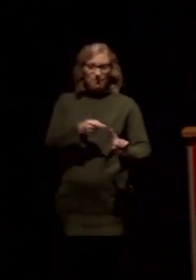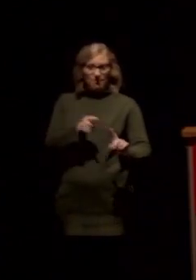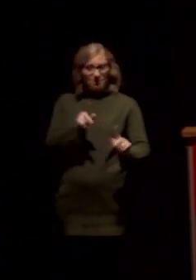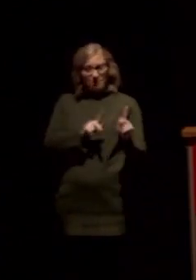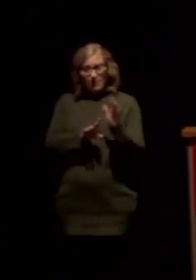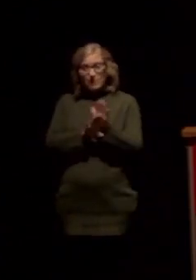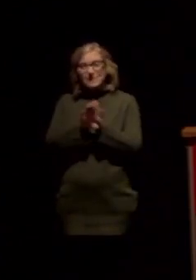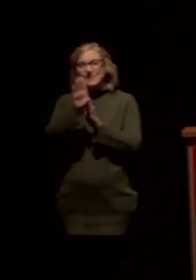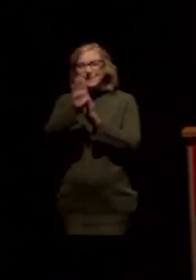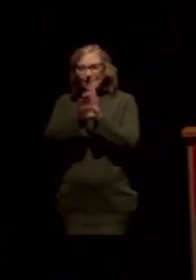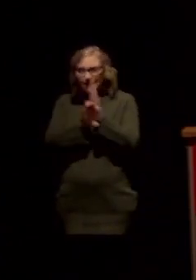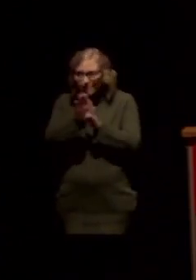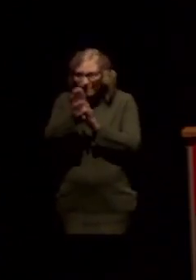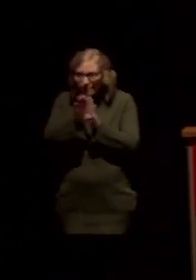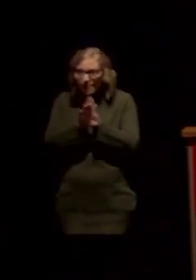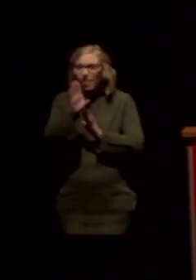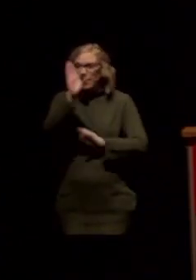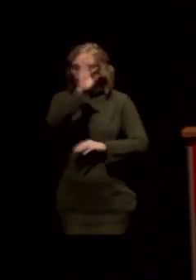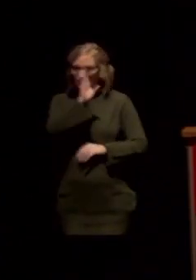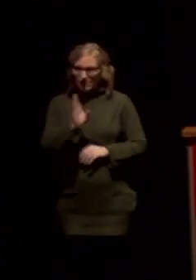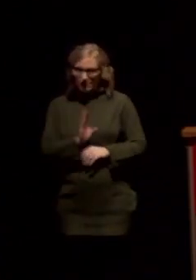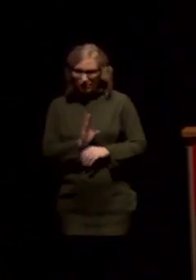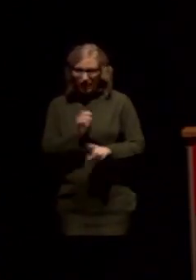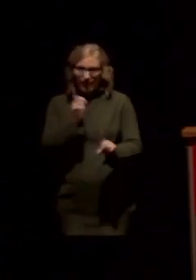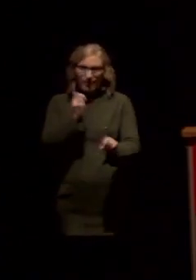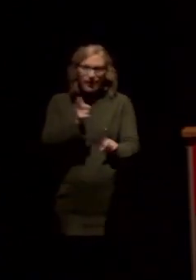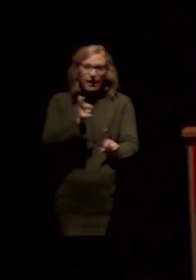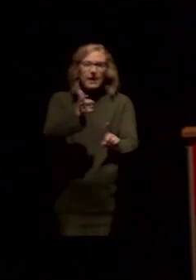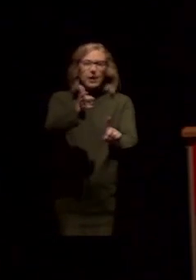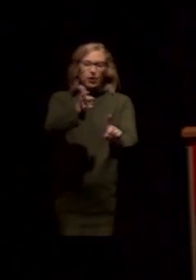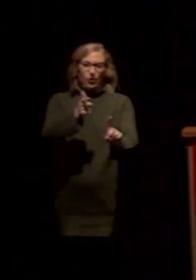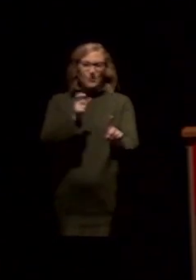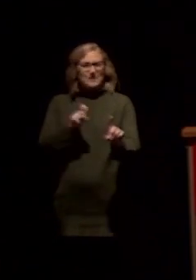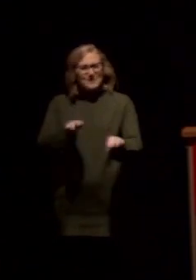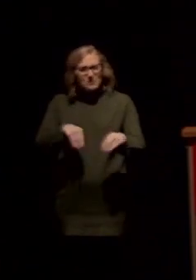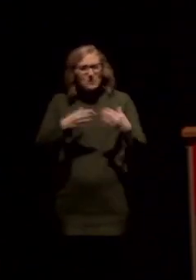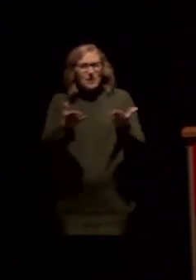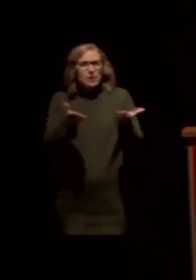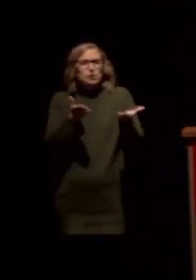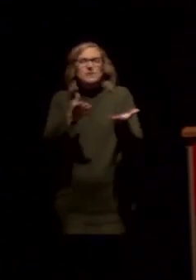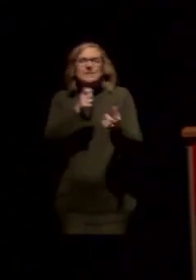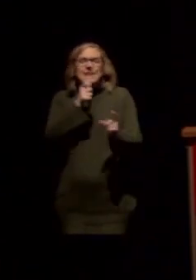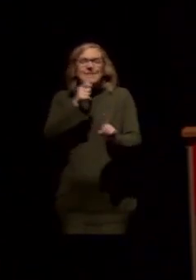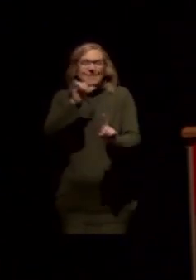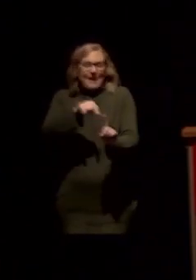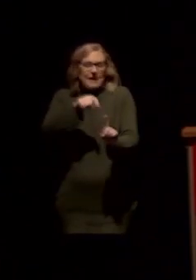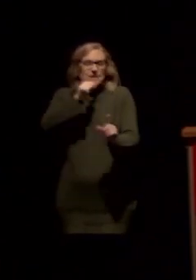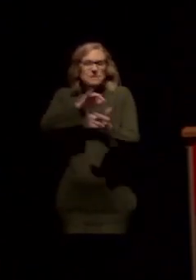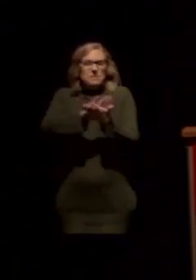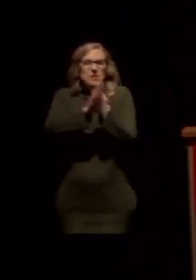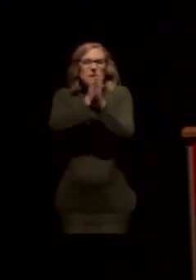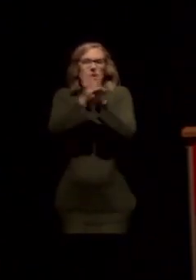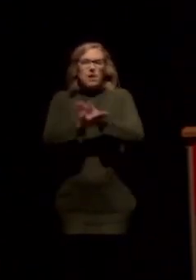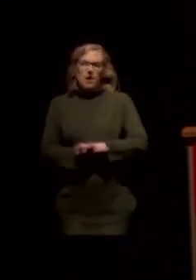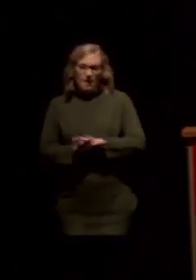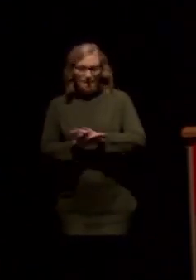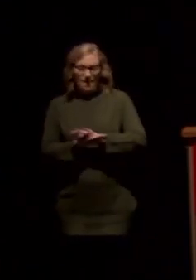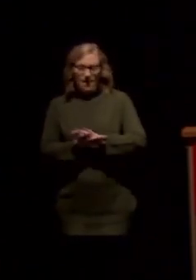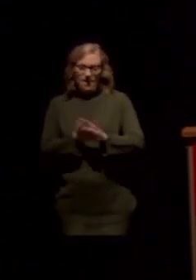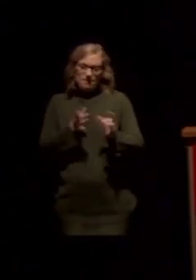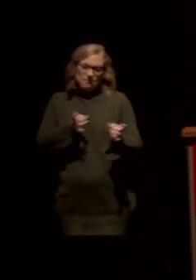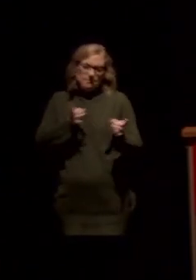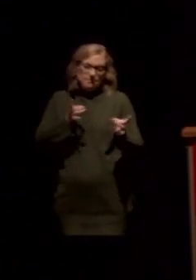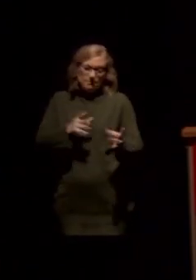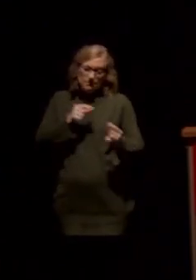schizophrenia and we need to make it and provide enough services so that it doesn't become a disabling condition. So I think we've just limited